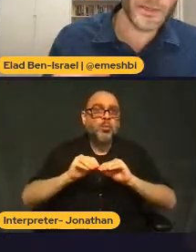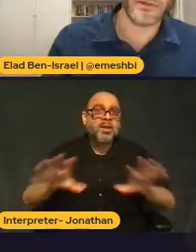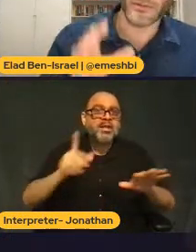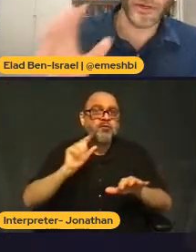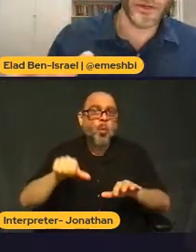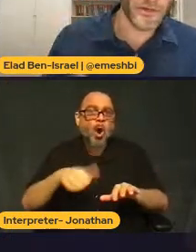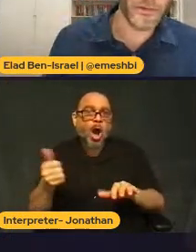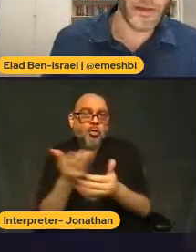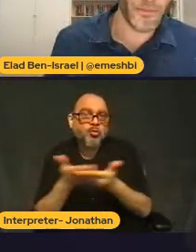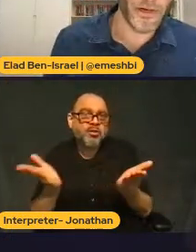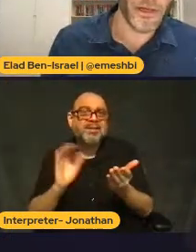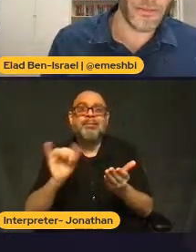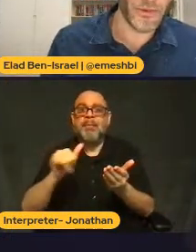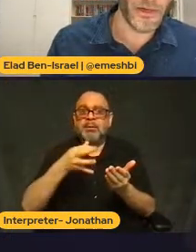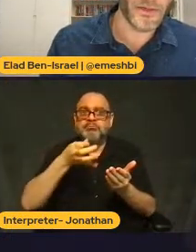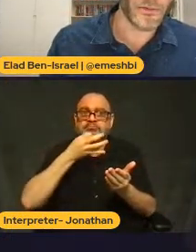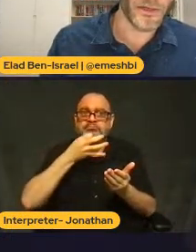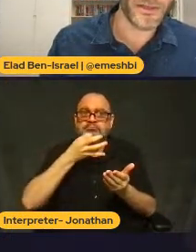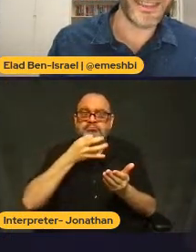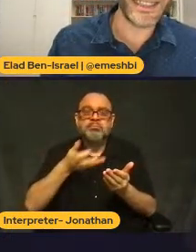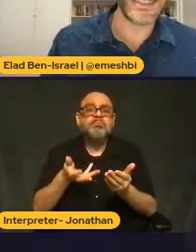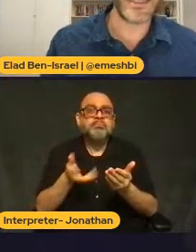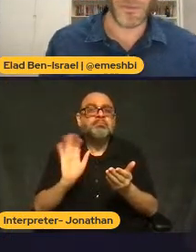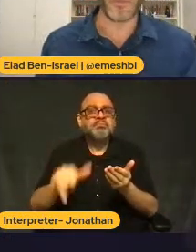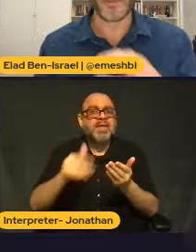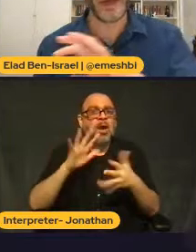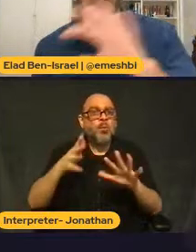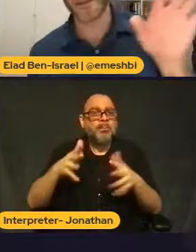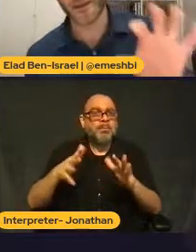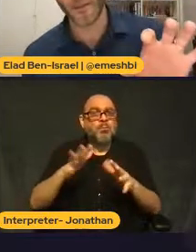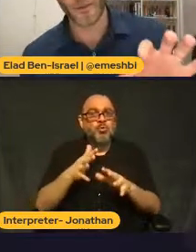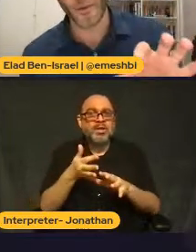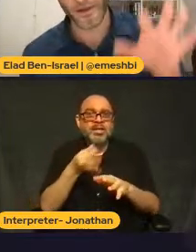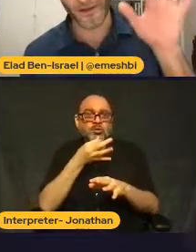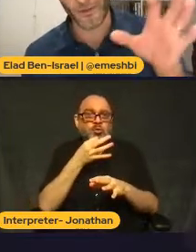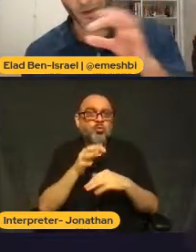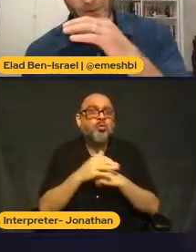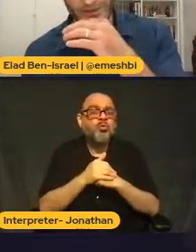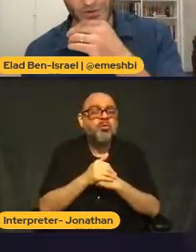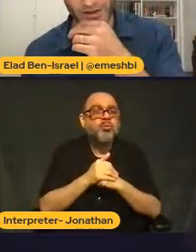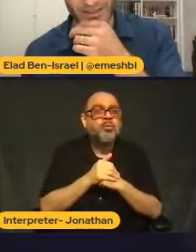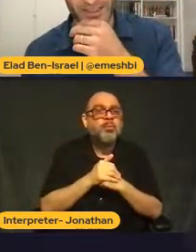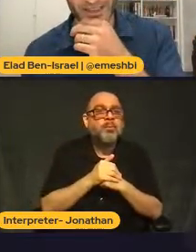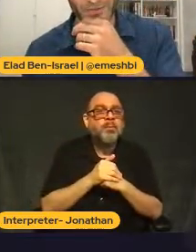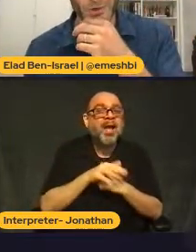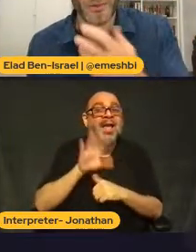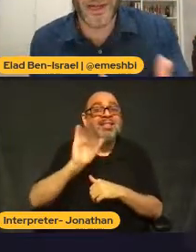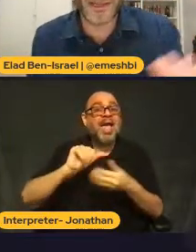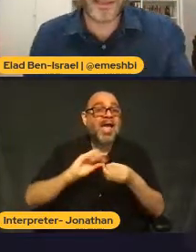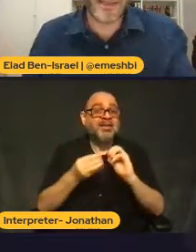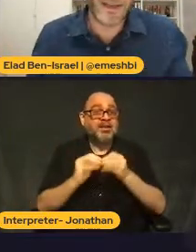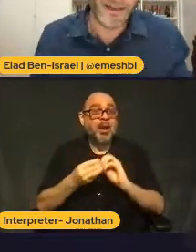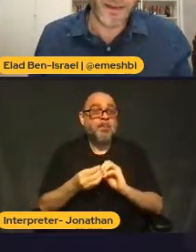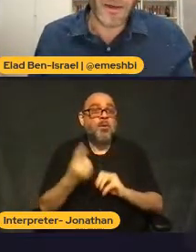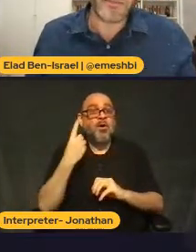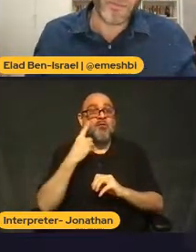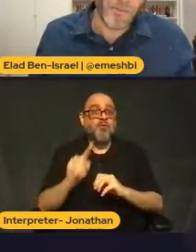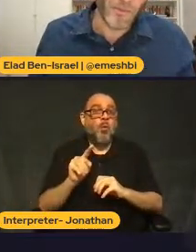which is coming soon. We're going to do that pretty soon, because this is, I think, the #1 request for CDK for